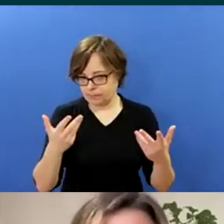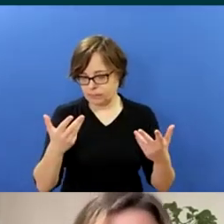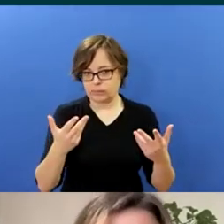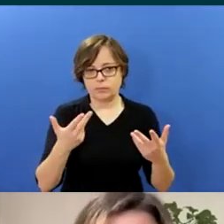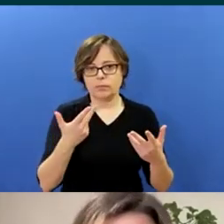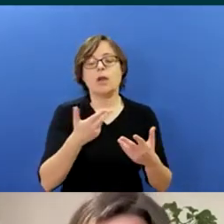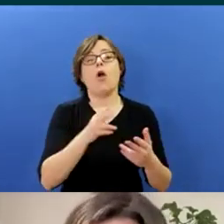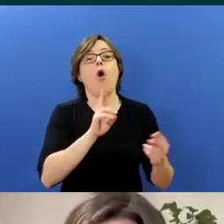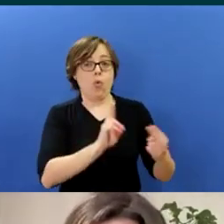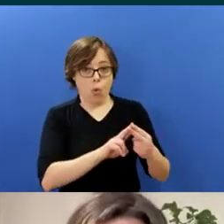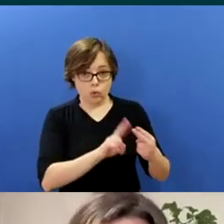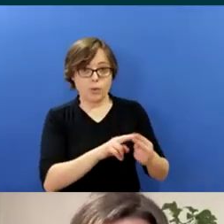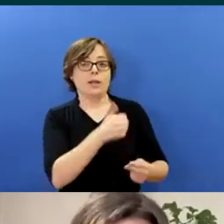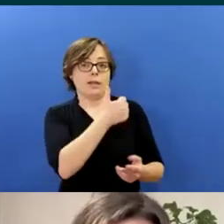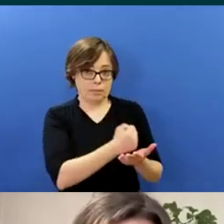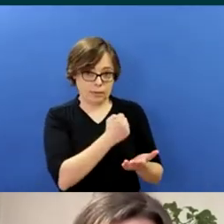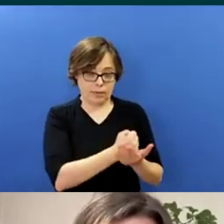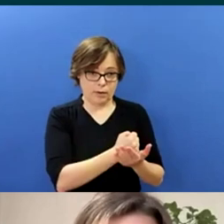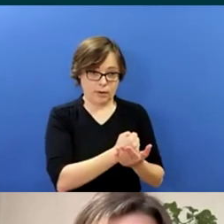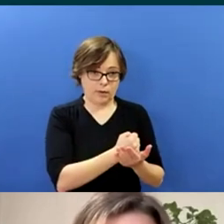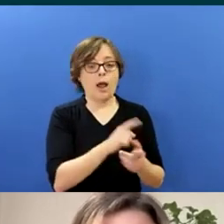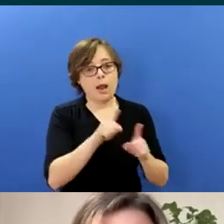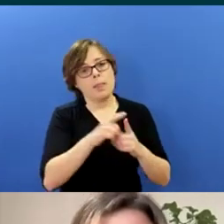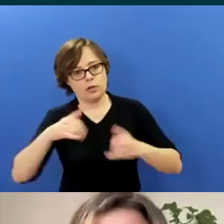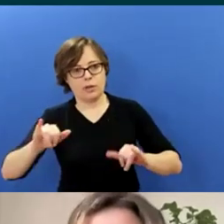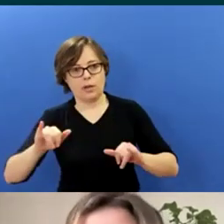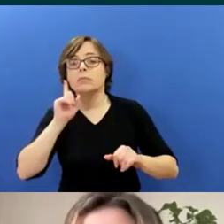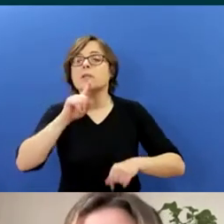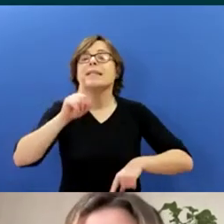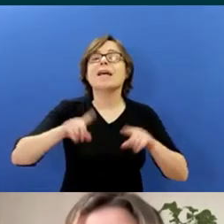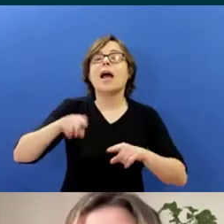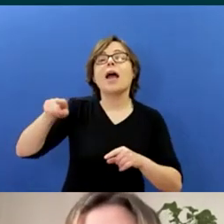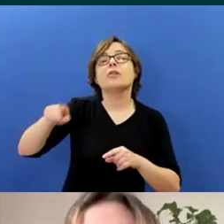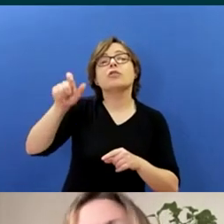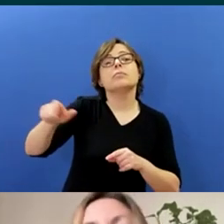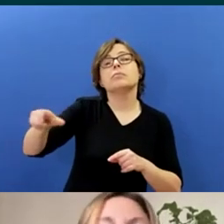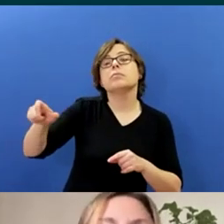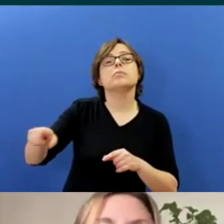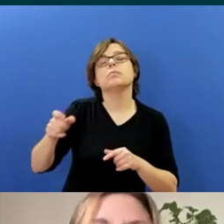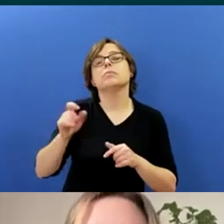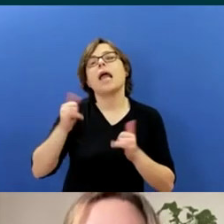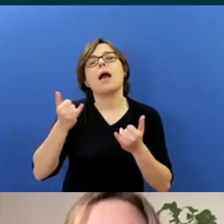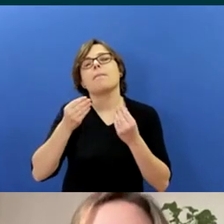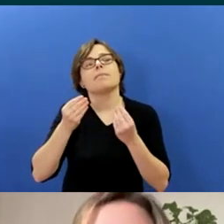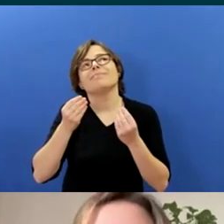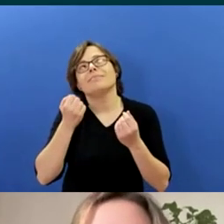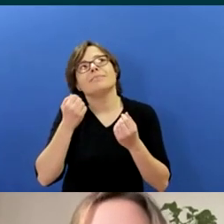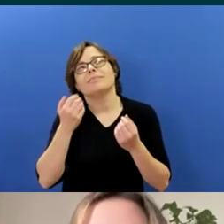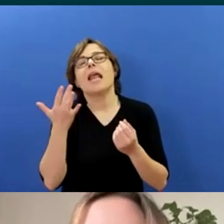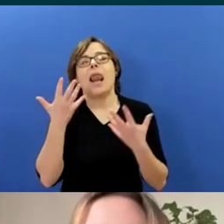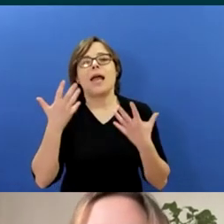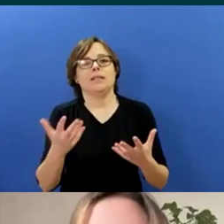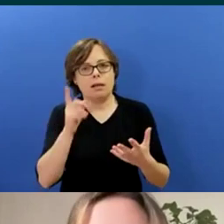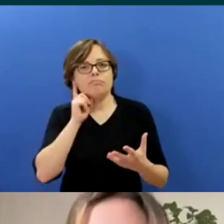involvement. Let's try to look at some of them more closely. We can imagine participation